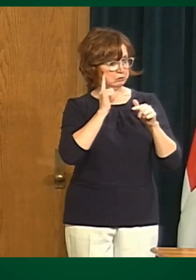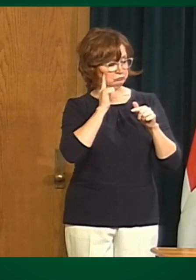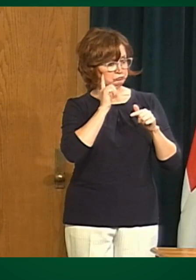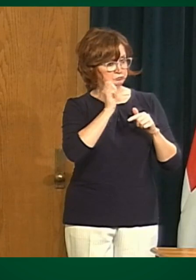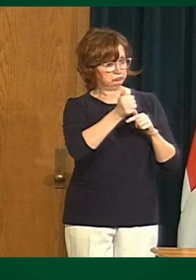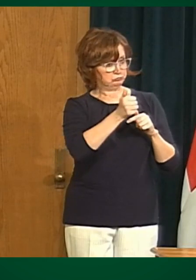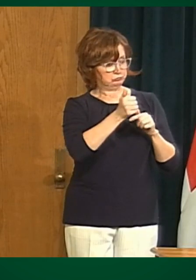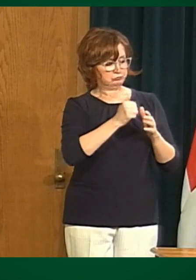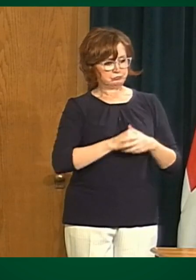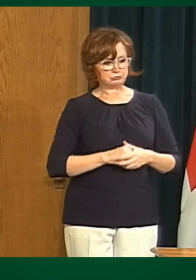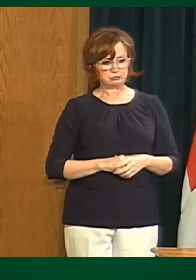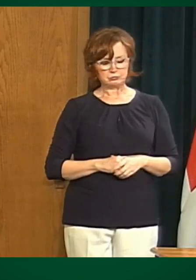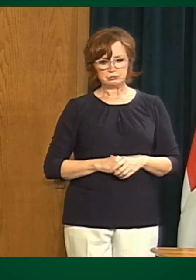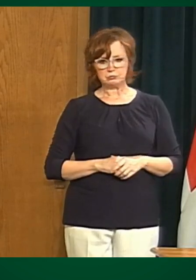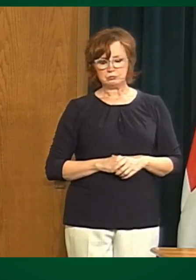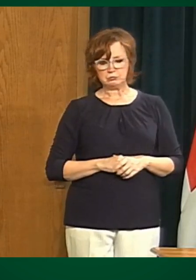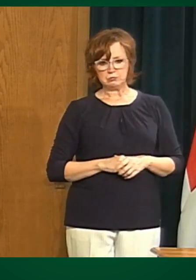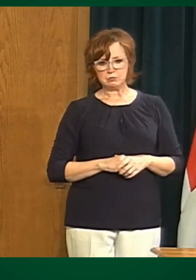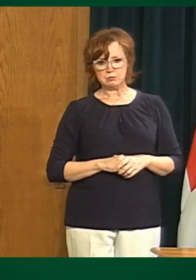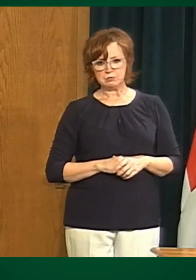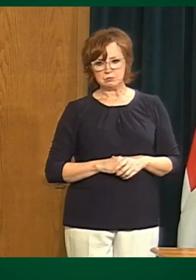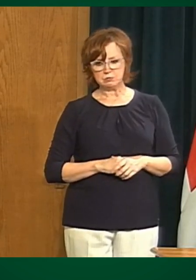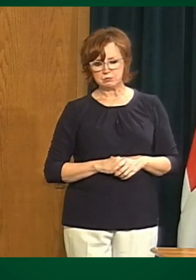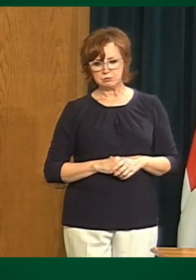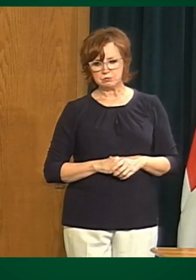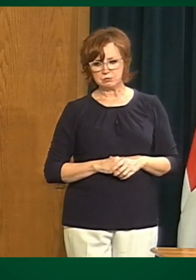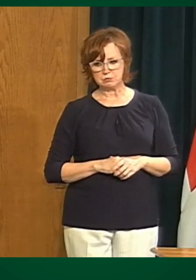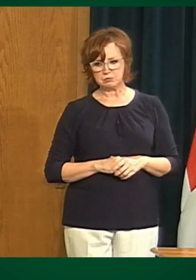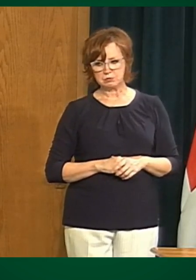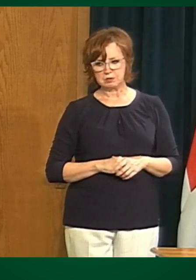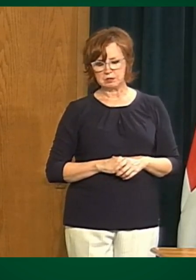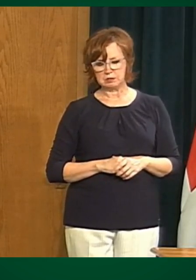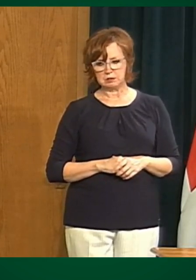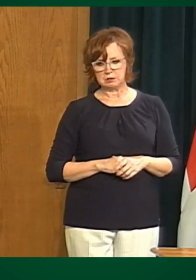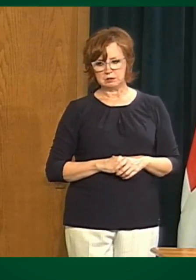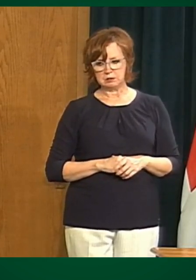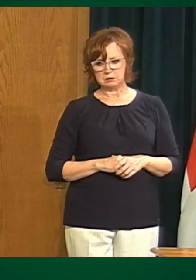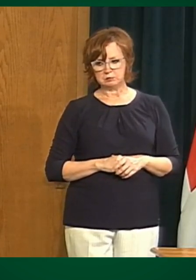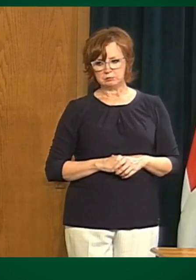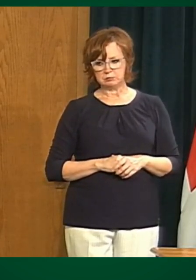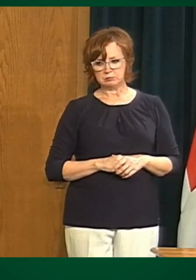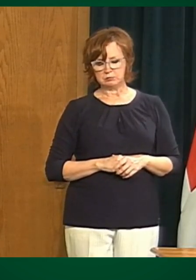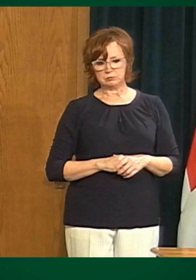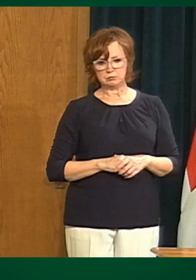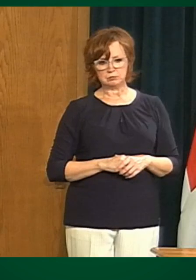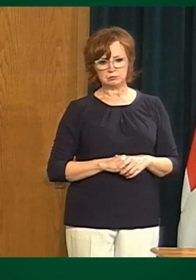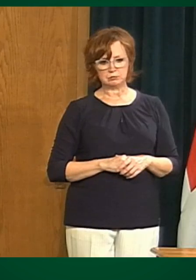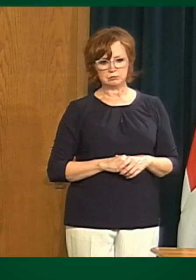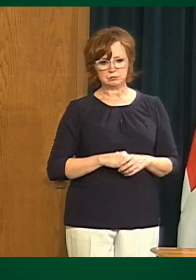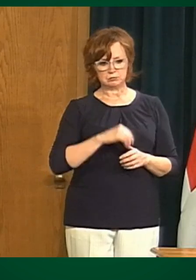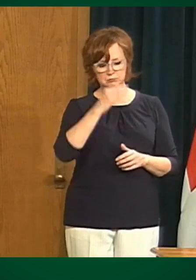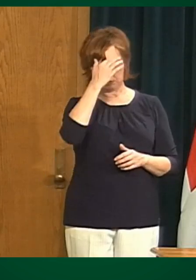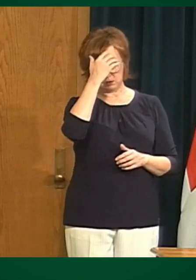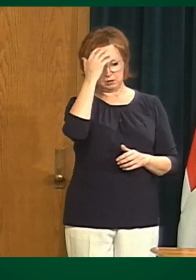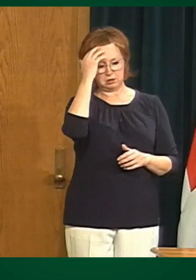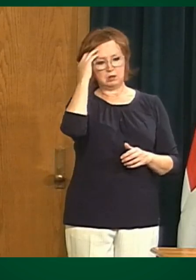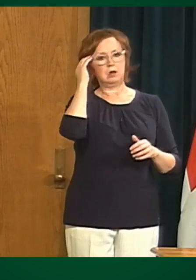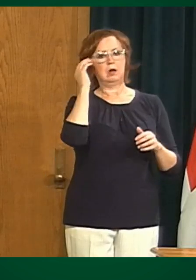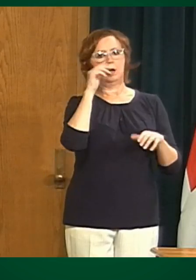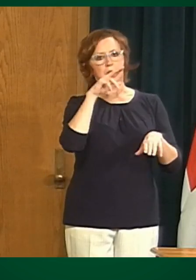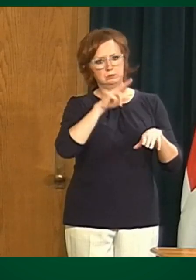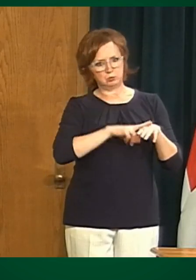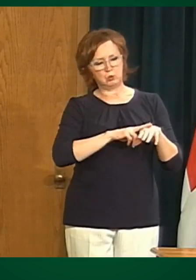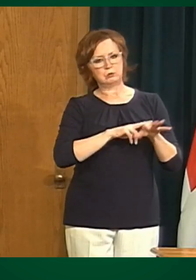decision or order, it is a restriction that must be done in a way that allows essential service to function and reach